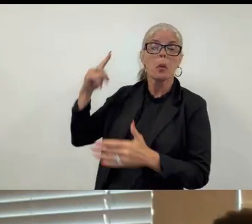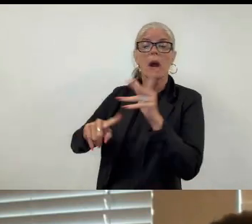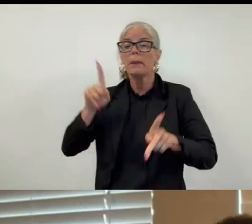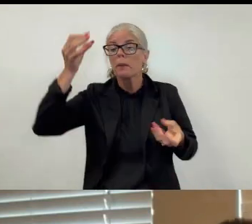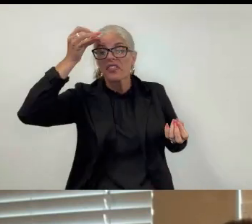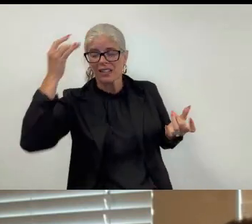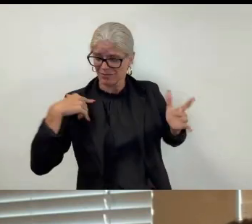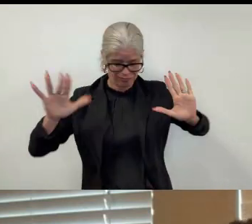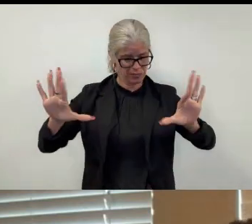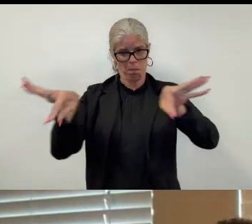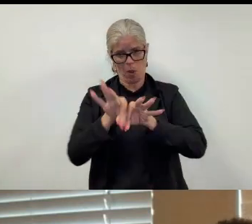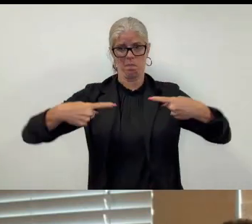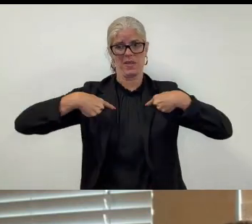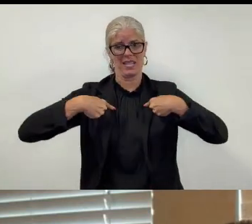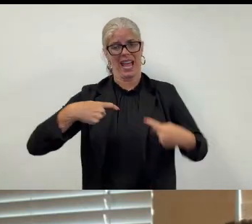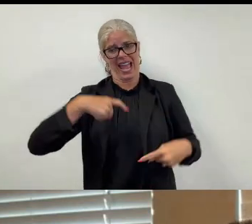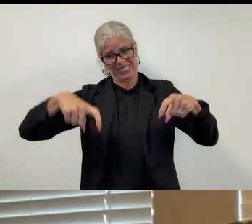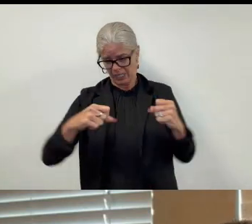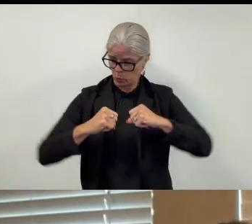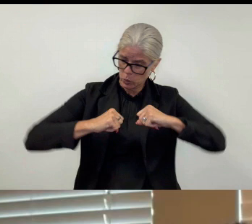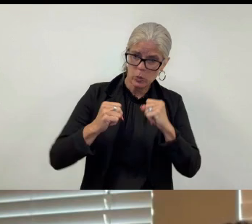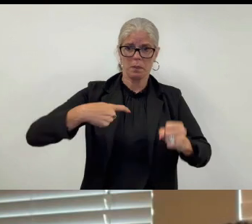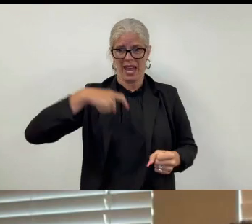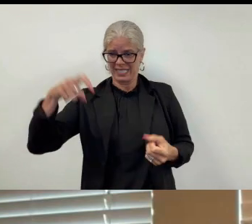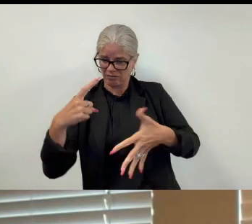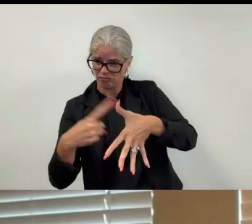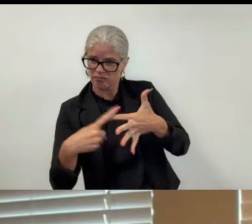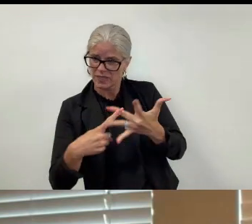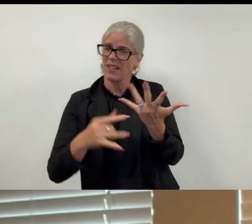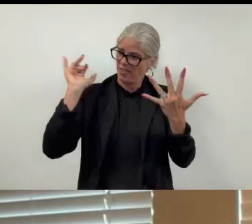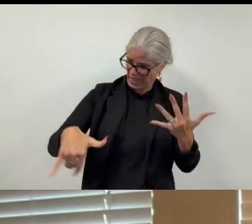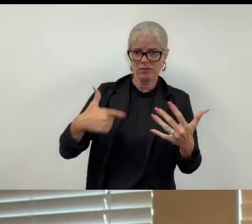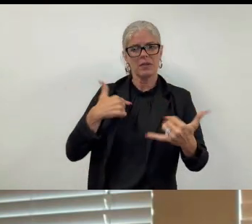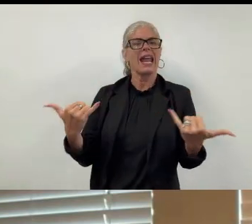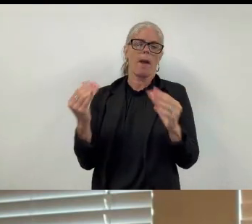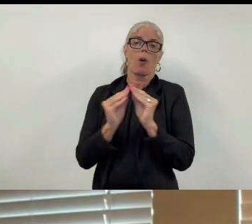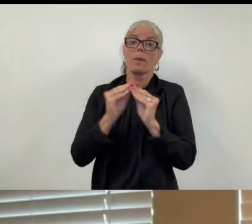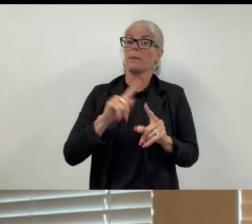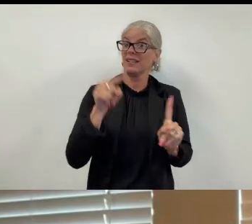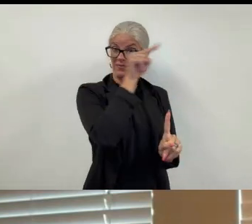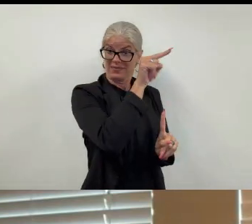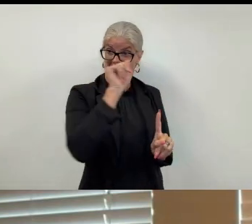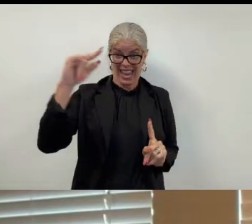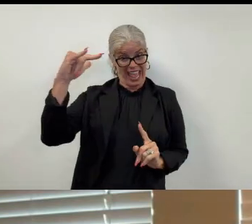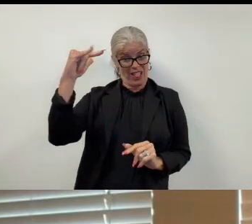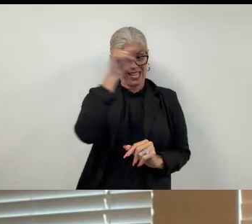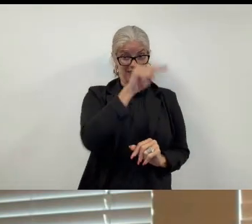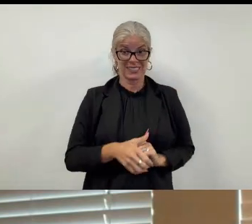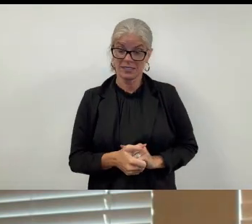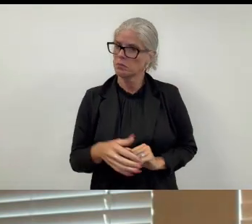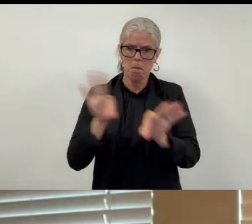I'm like, I'm going to take up the amount of space and time that I need so that I am comfortable, and then we can continue on with the show. But